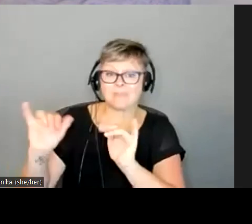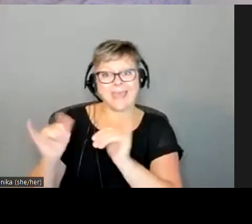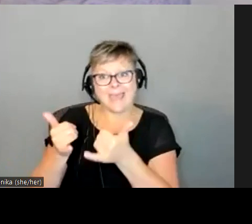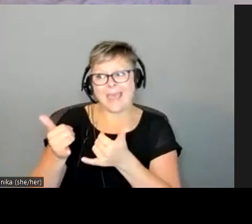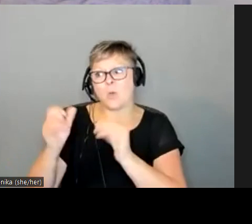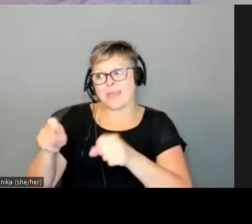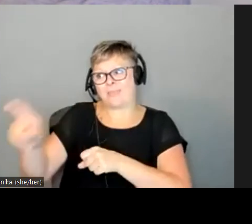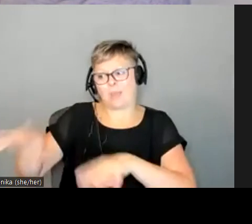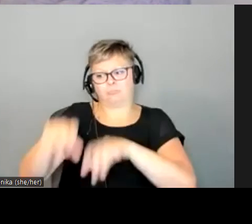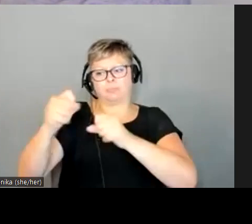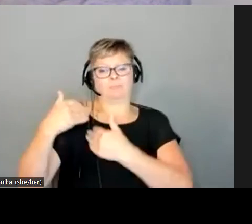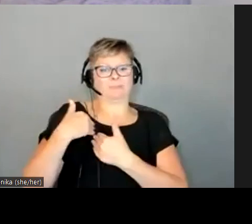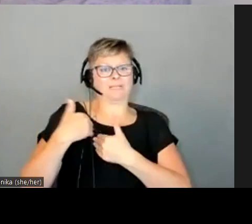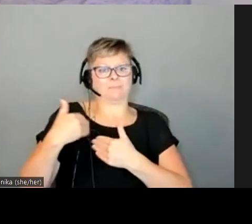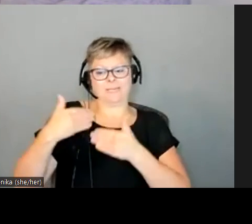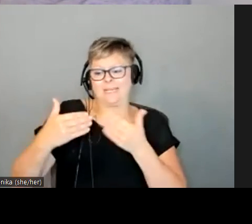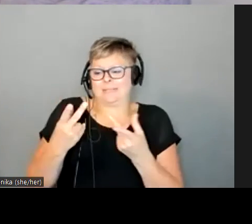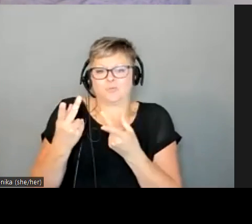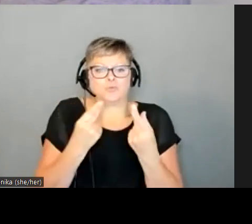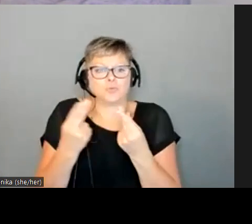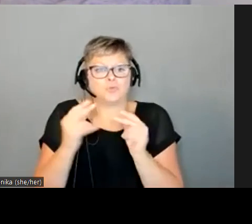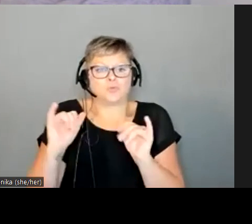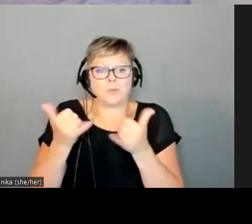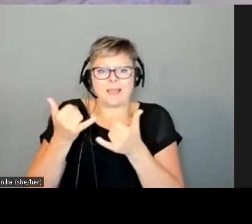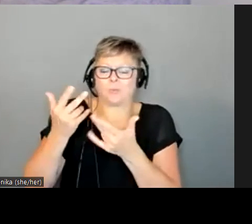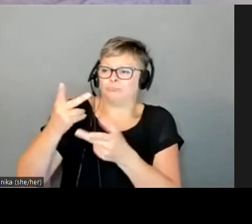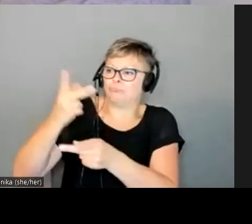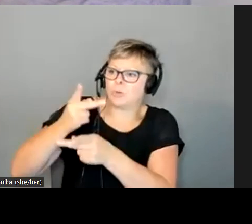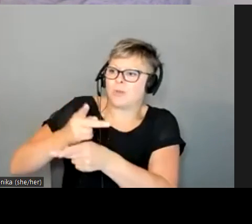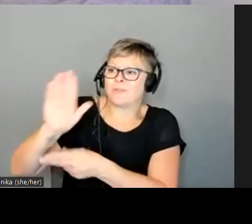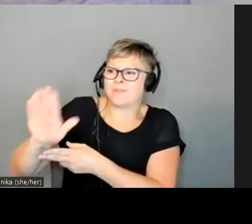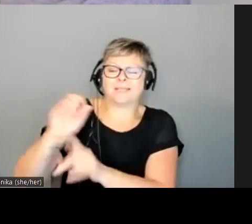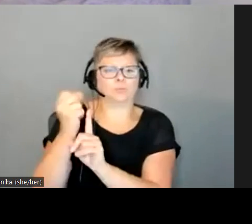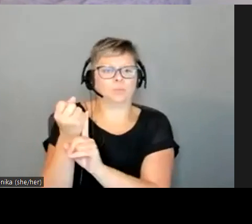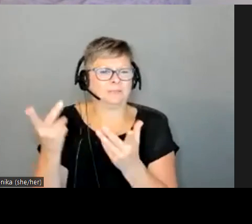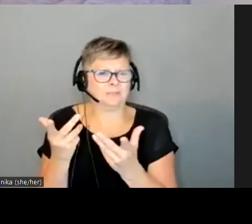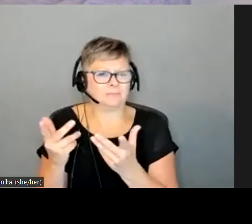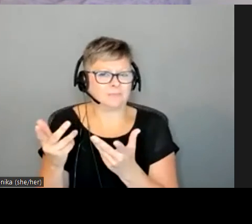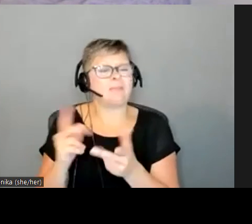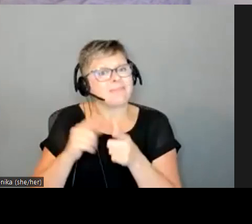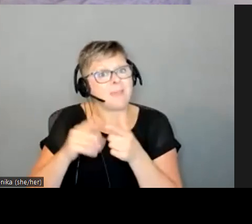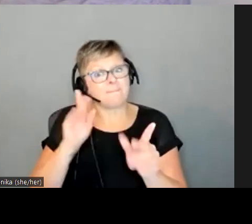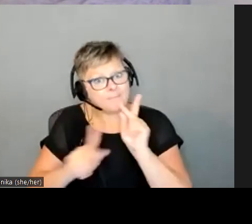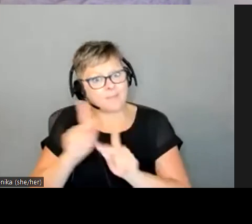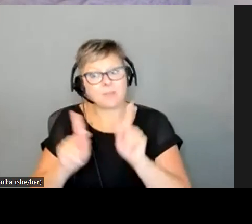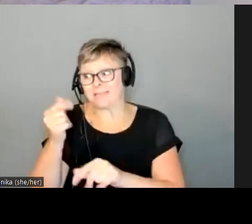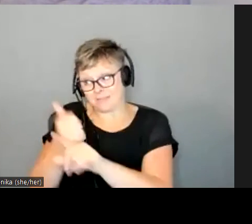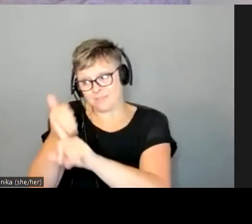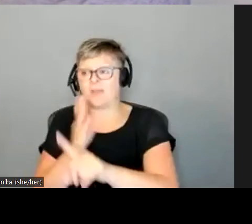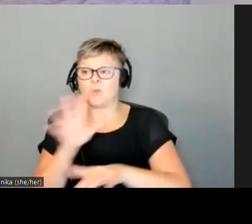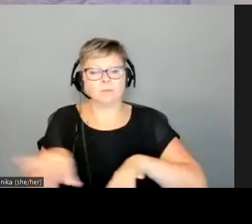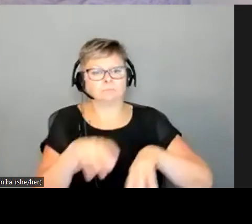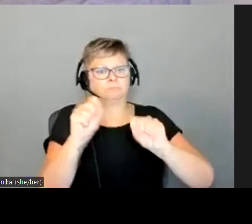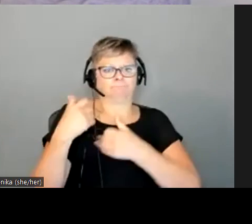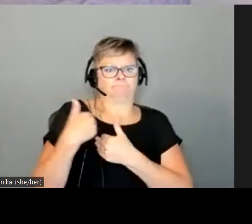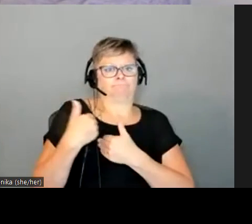own life, on taking the next step. And people are more likely to do something about what they're experiencing if they feel like they have the support